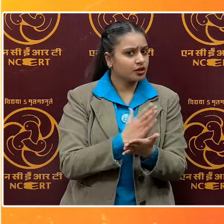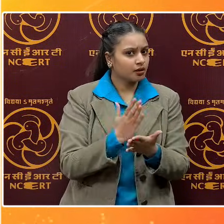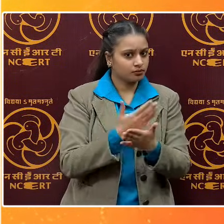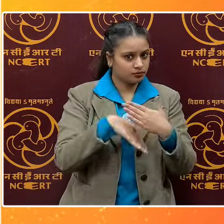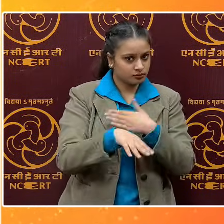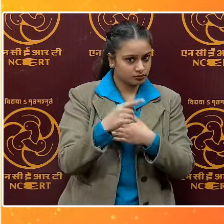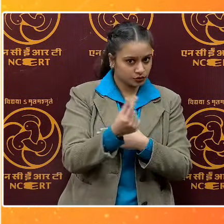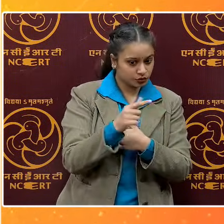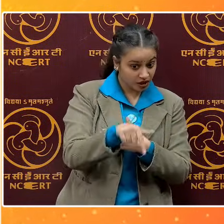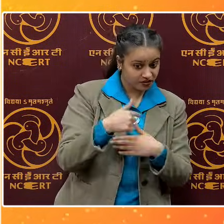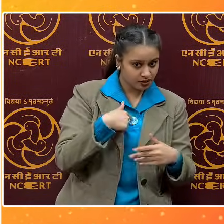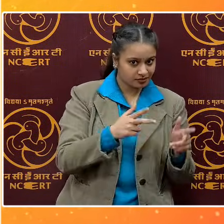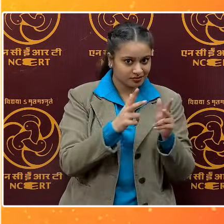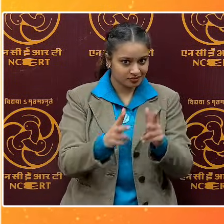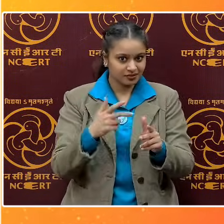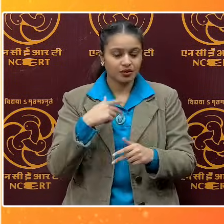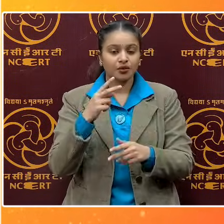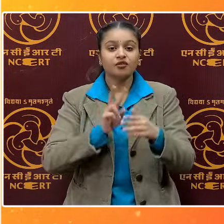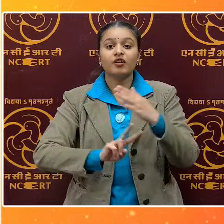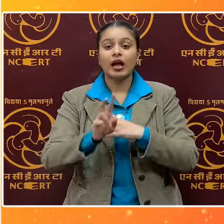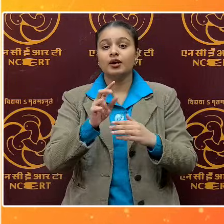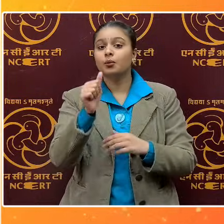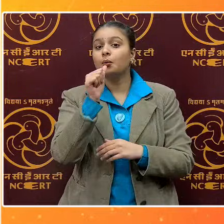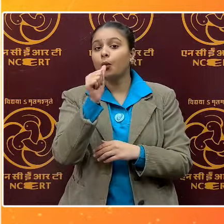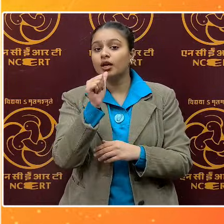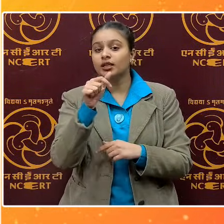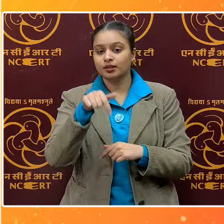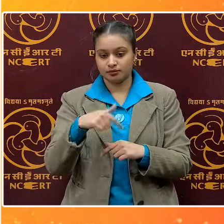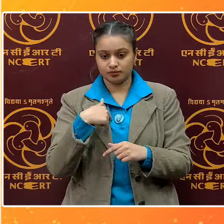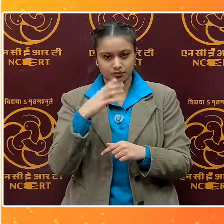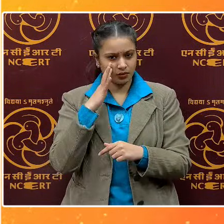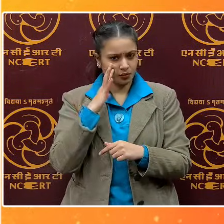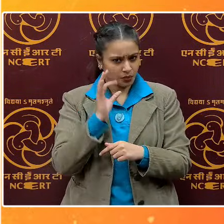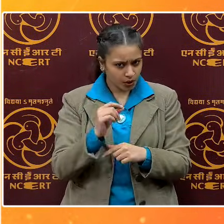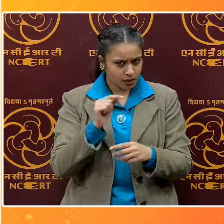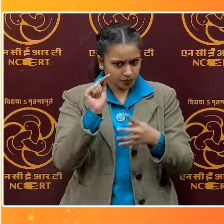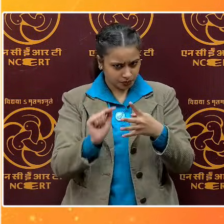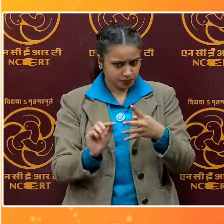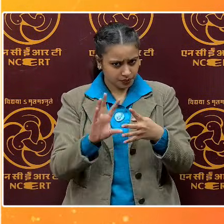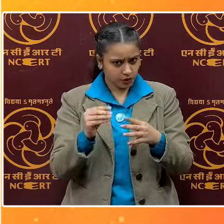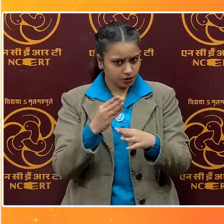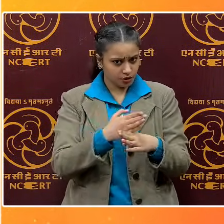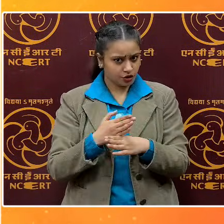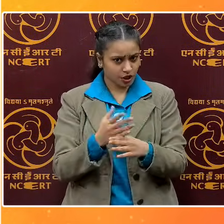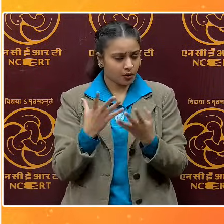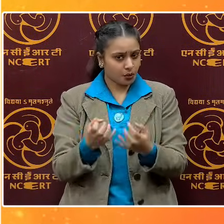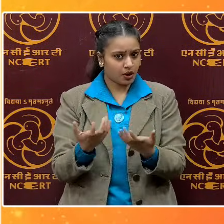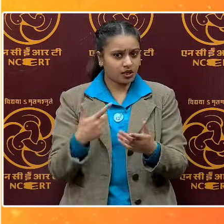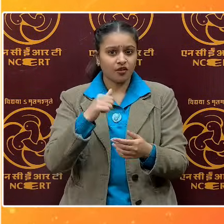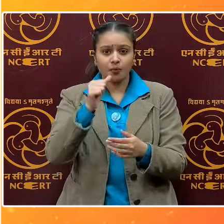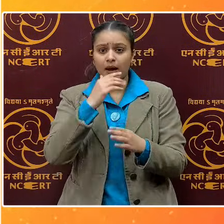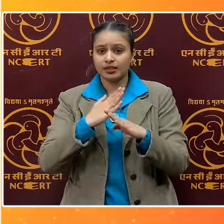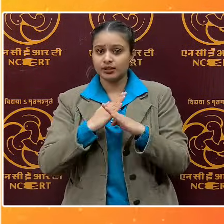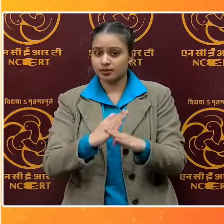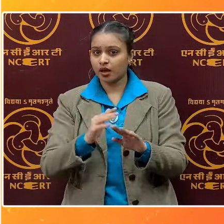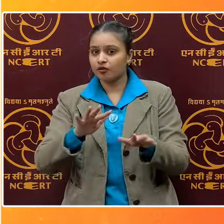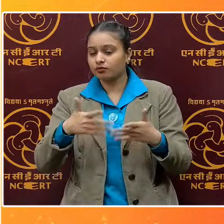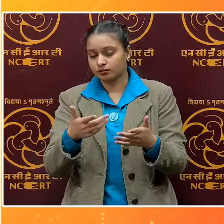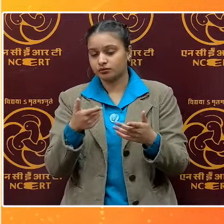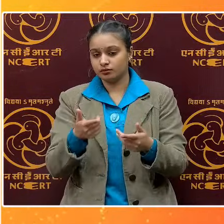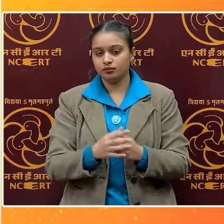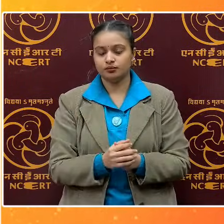and they tell us about the value of water. Yes. So there are certain important points which you would like to share with all of us regarding the water conservation. Yes.